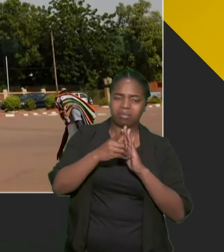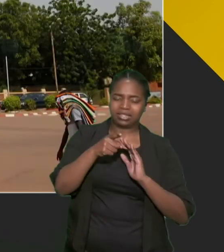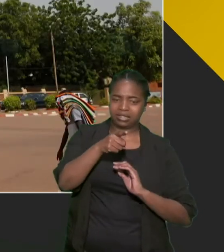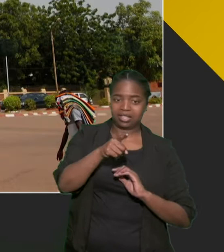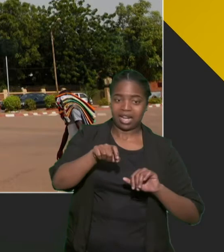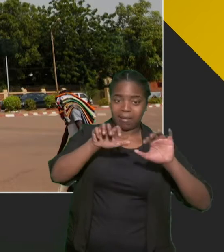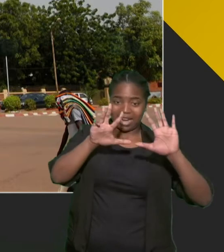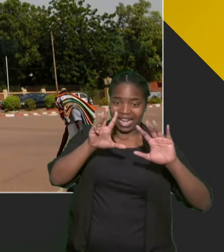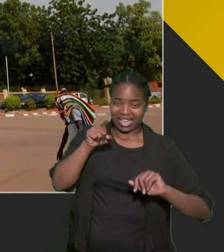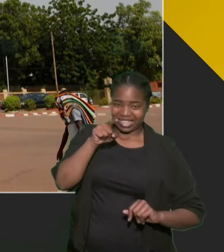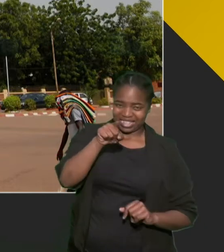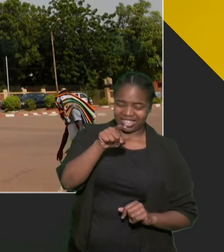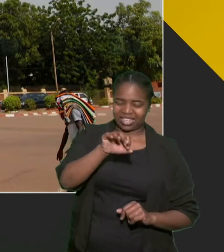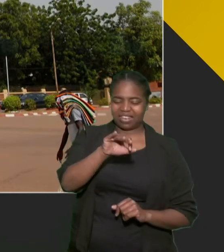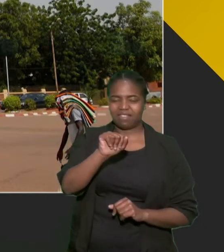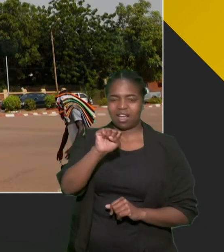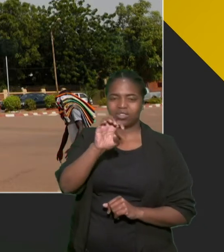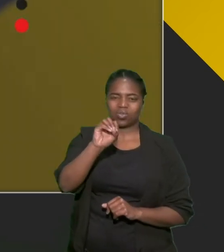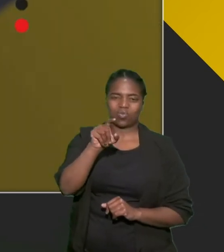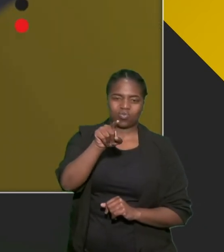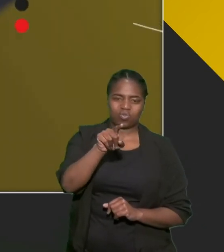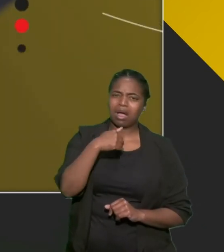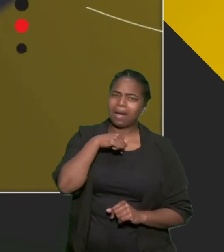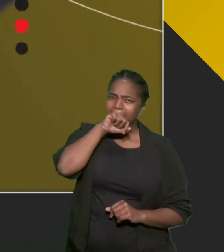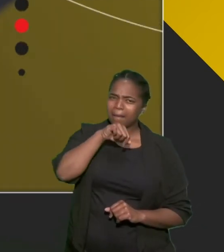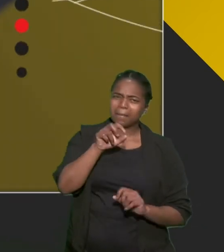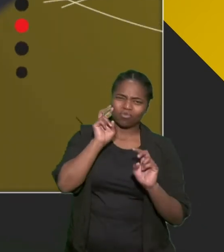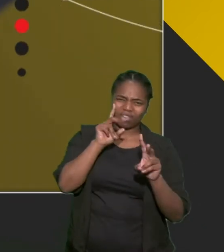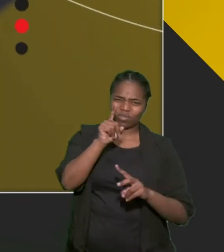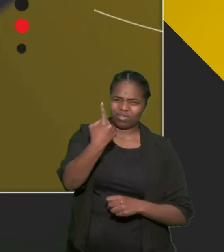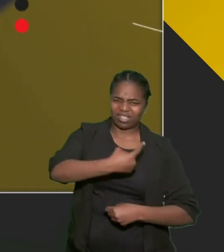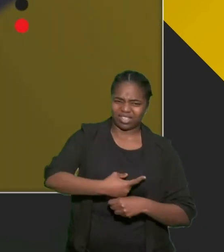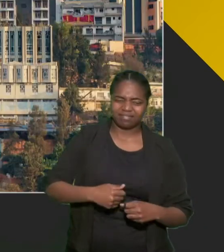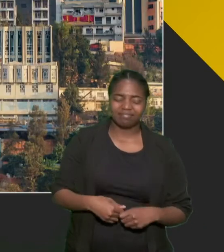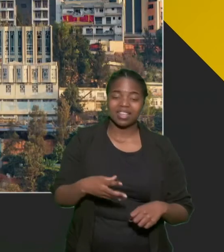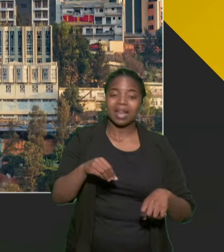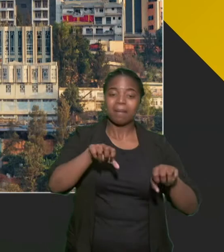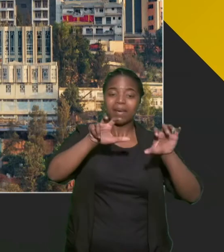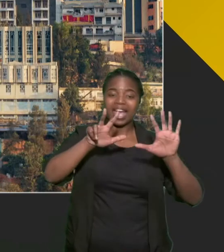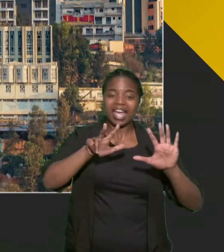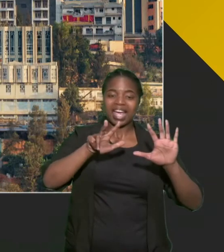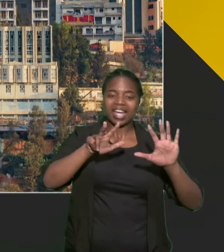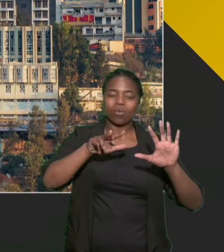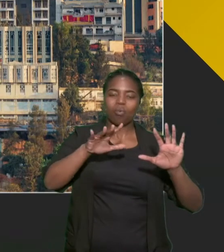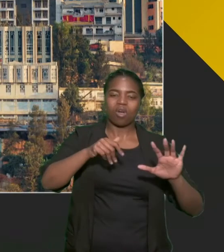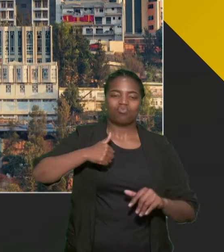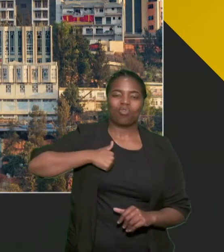got Burkina Faso. I would love to travel to Burkina Faso one day. Mm. Number 8, we've got